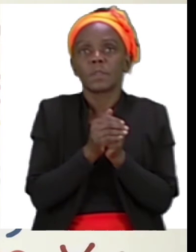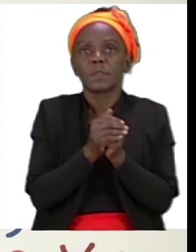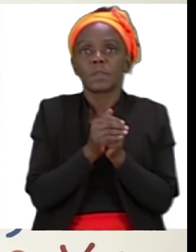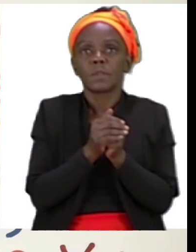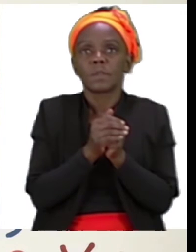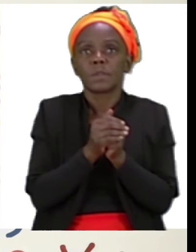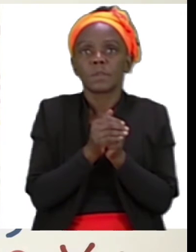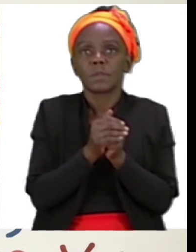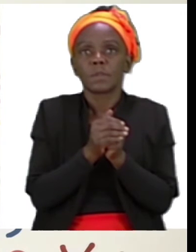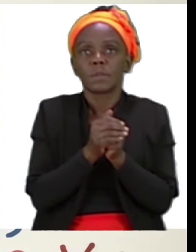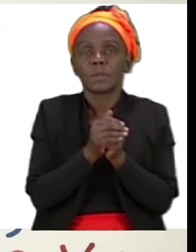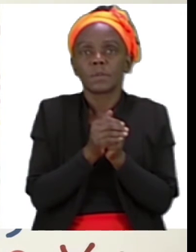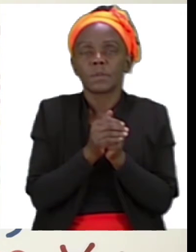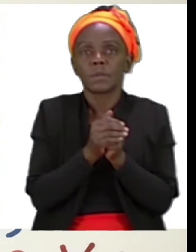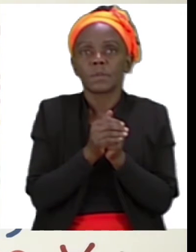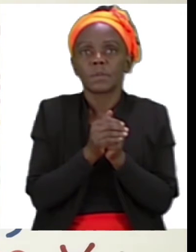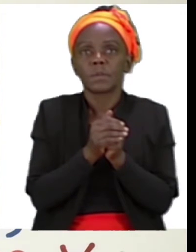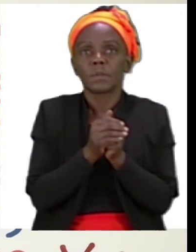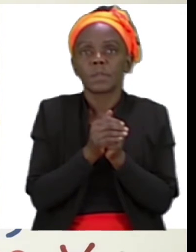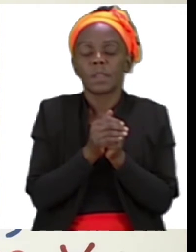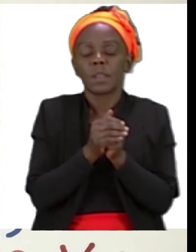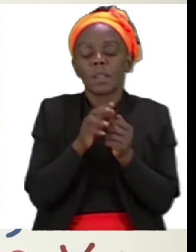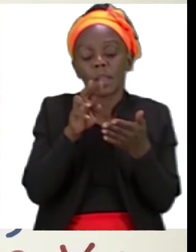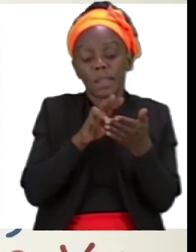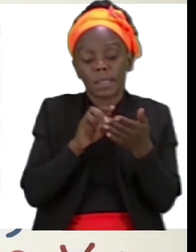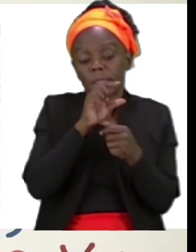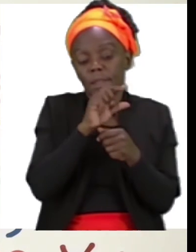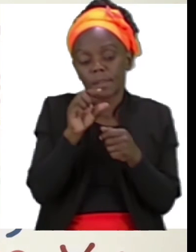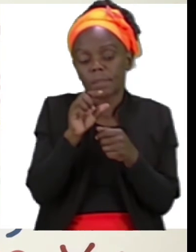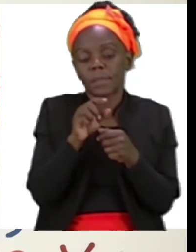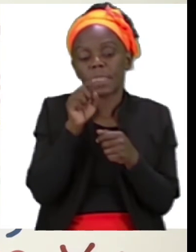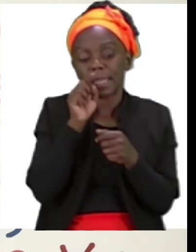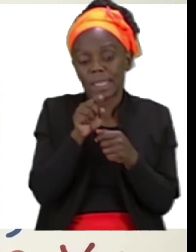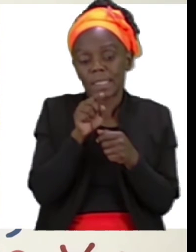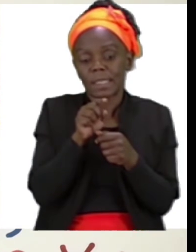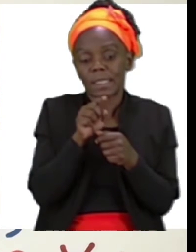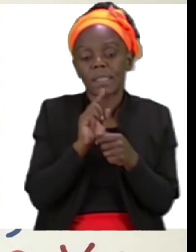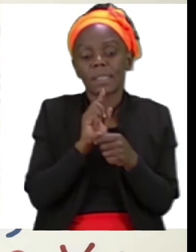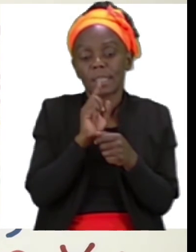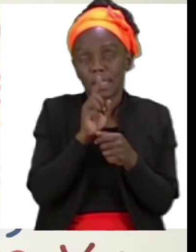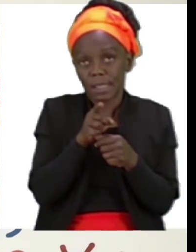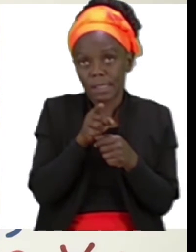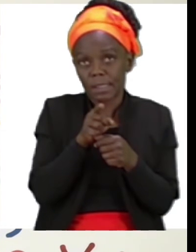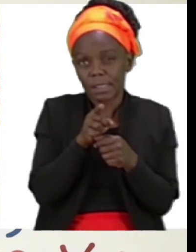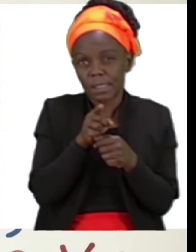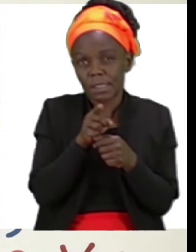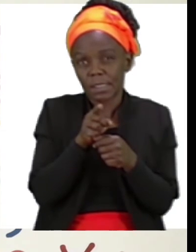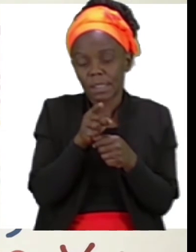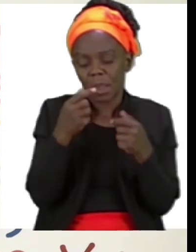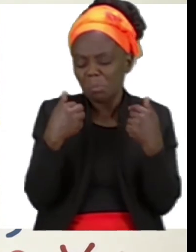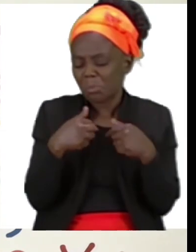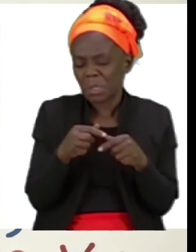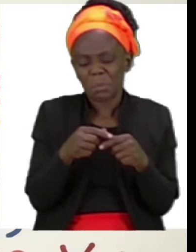there, we need to read our sentence. It is, and then do we say